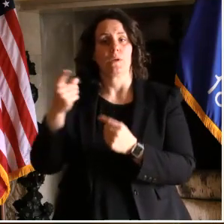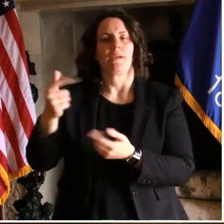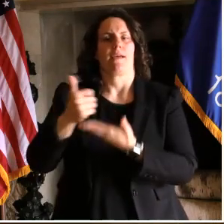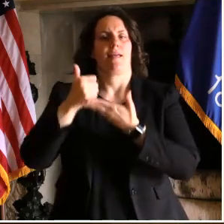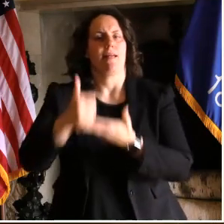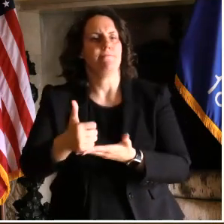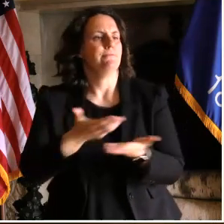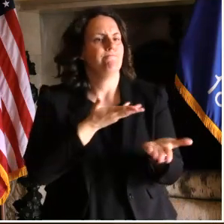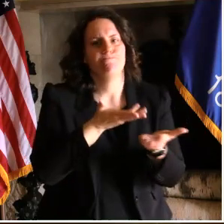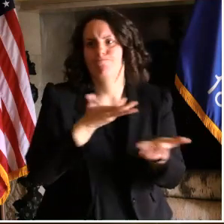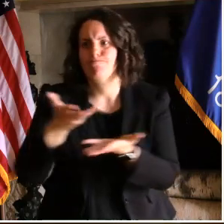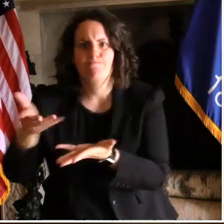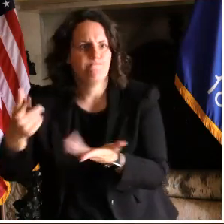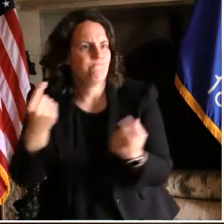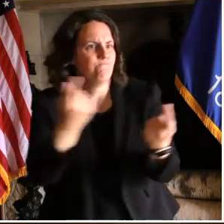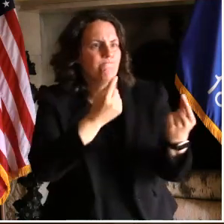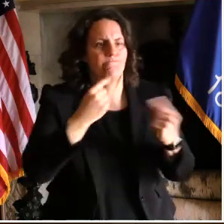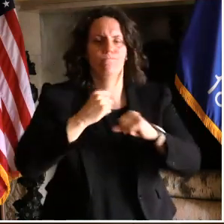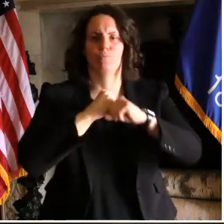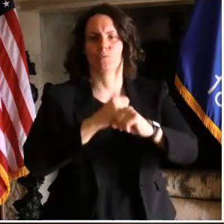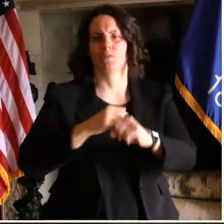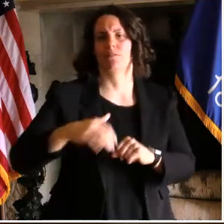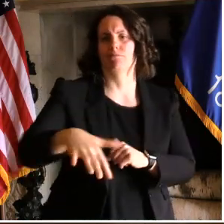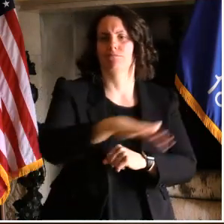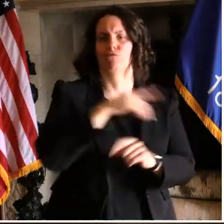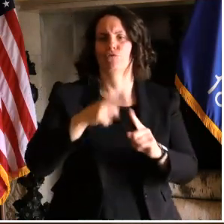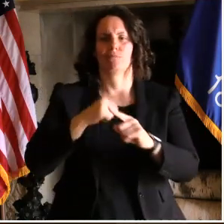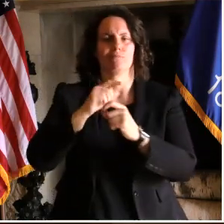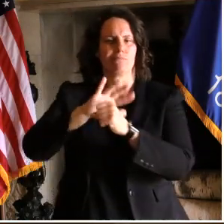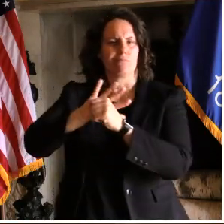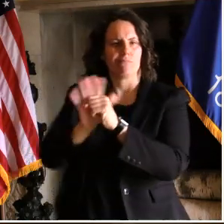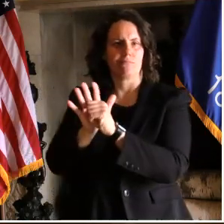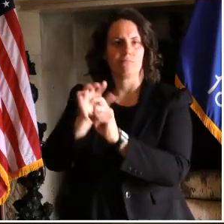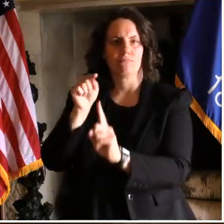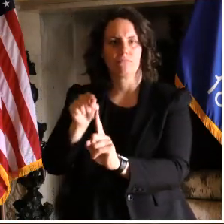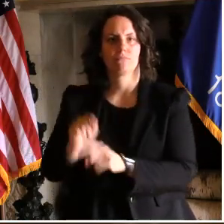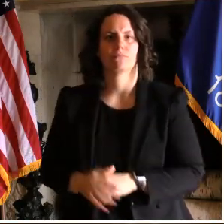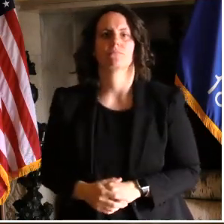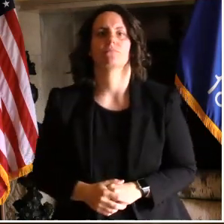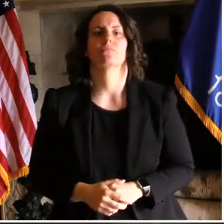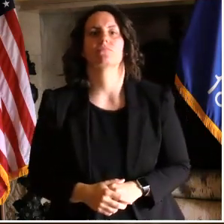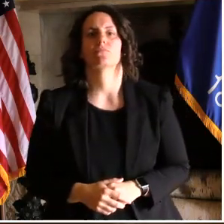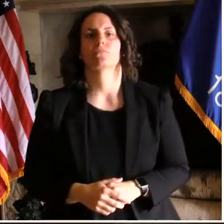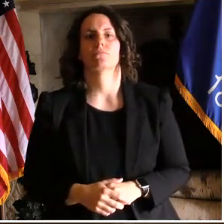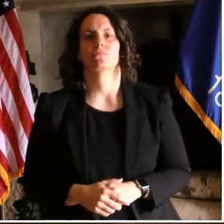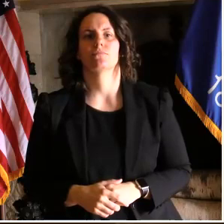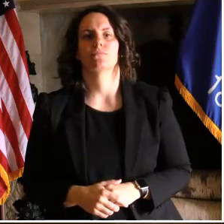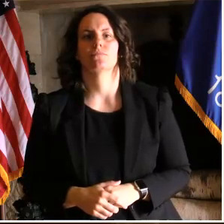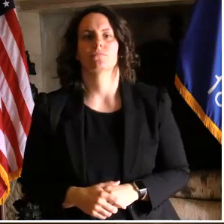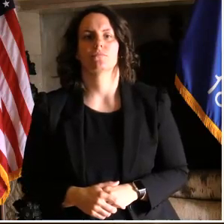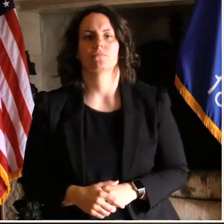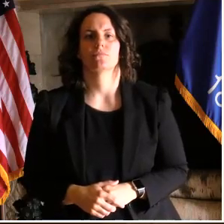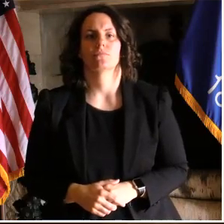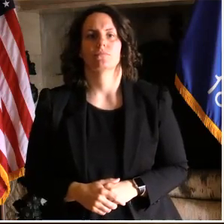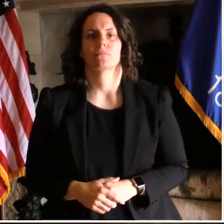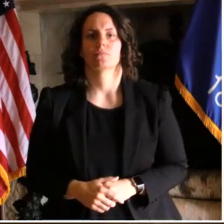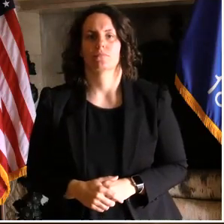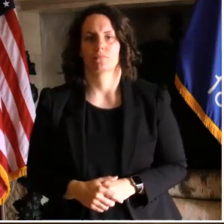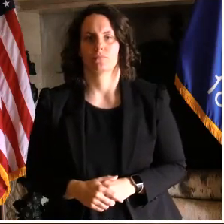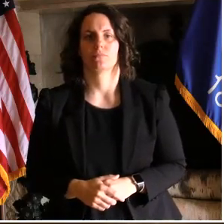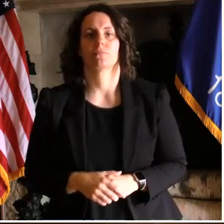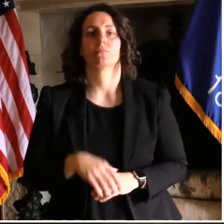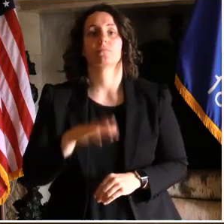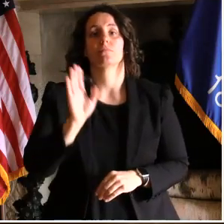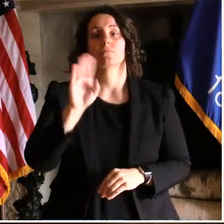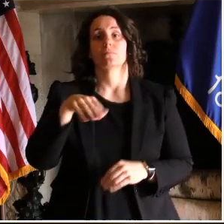completed a handful of missions. One of them was returning the cruise ship passengers